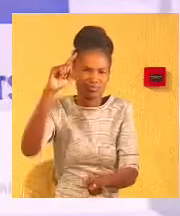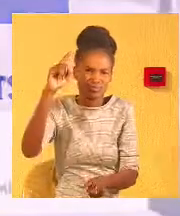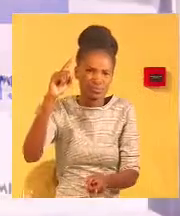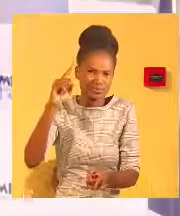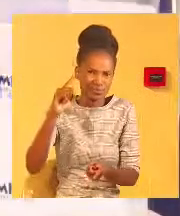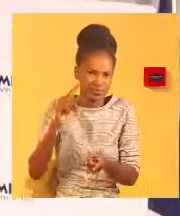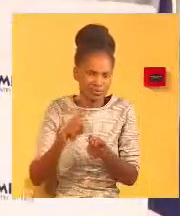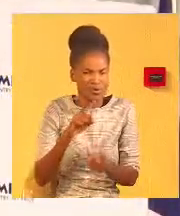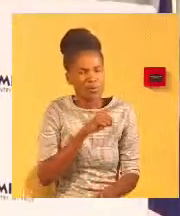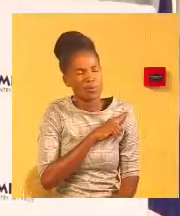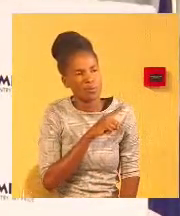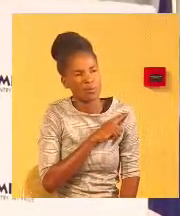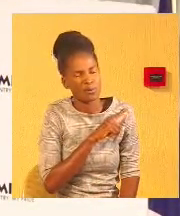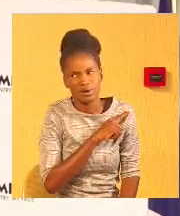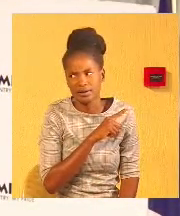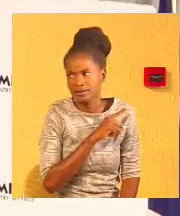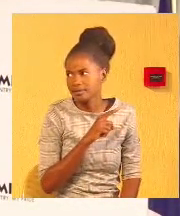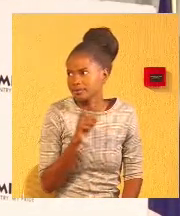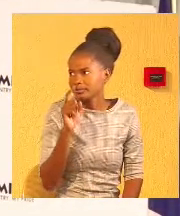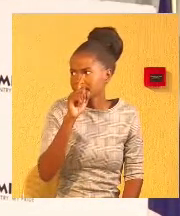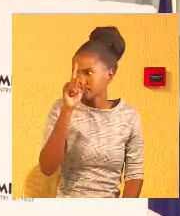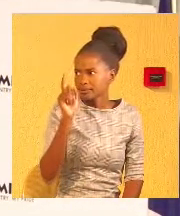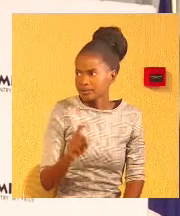Okay. Following question.